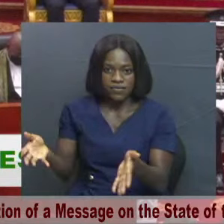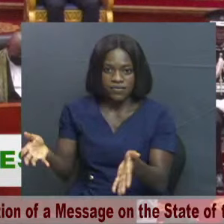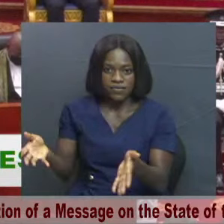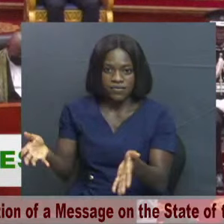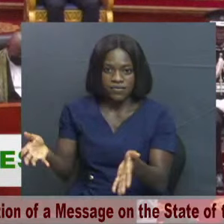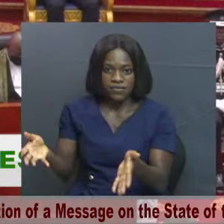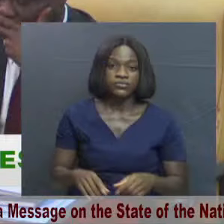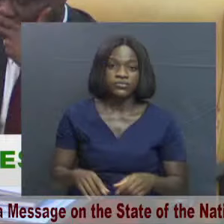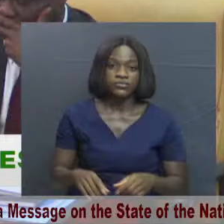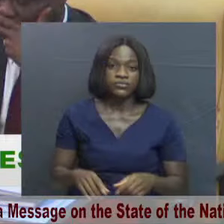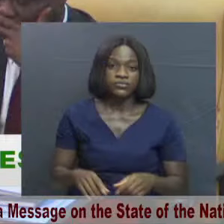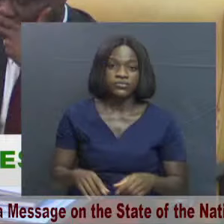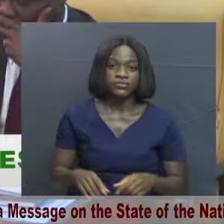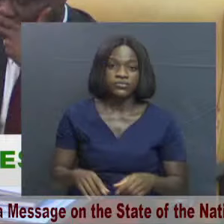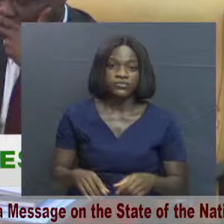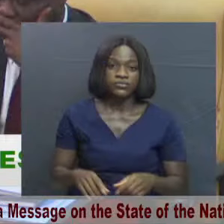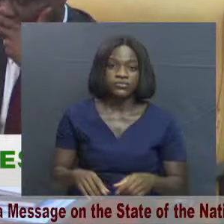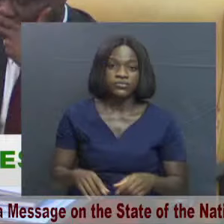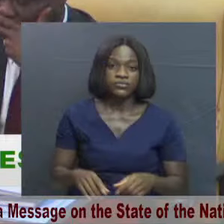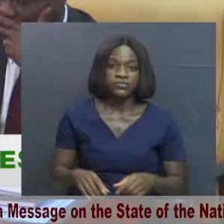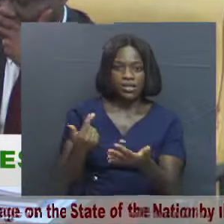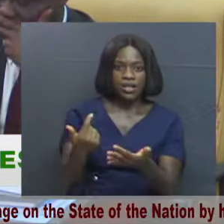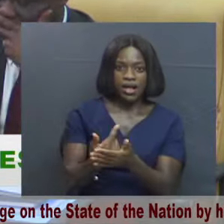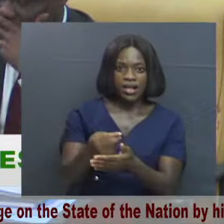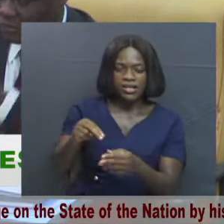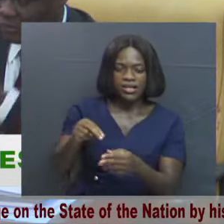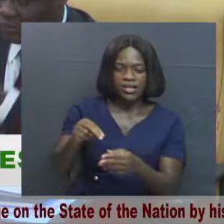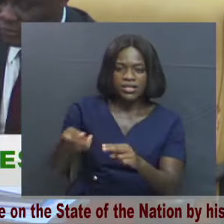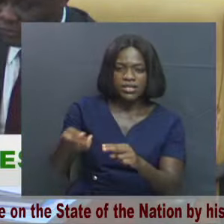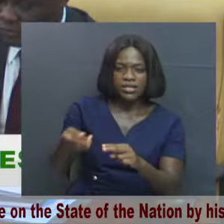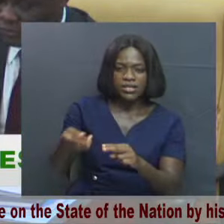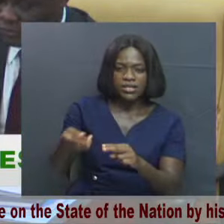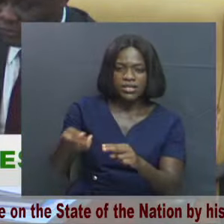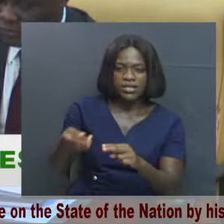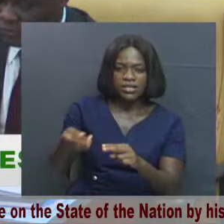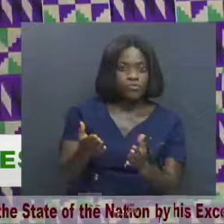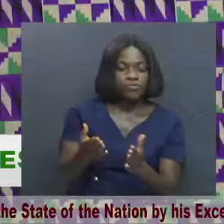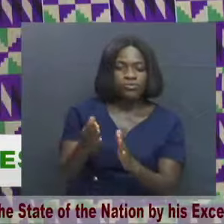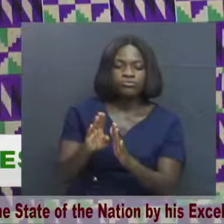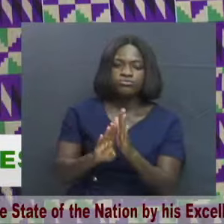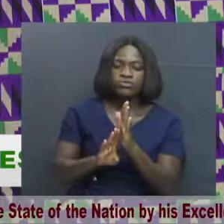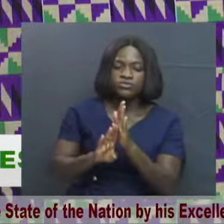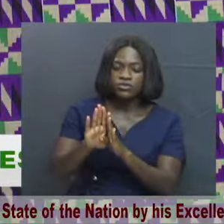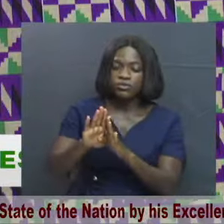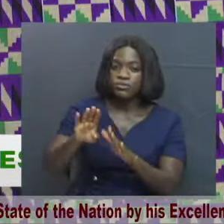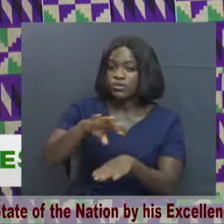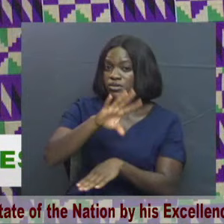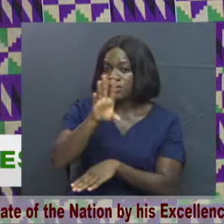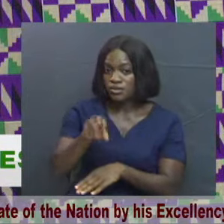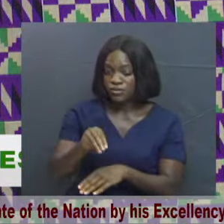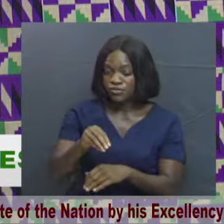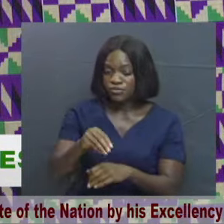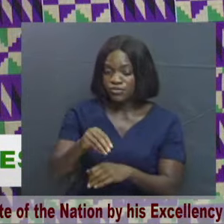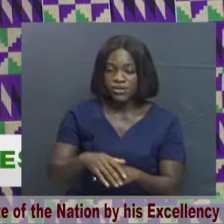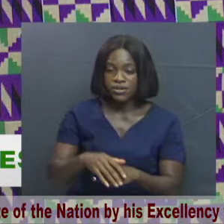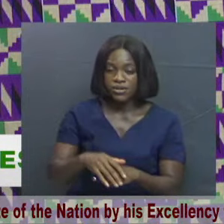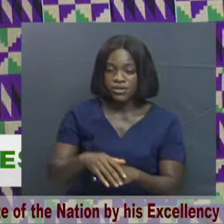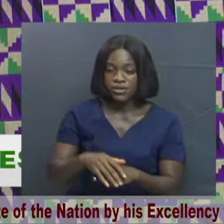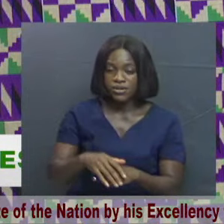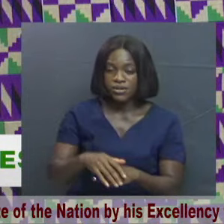must increase if we are to make any Headway with our dreams of prosperity on the continent I'm happy to